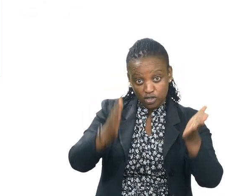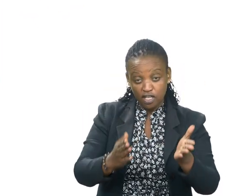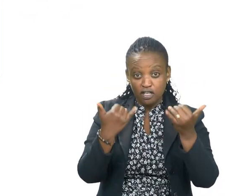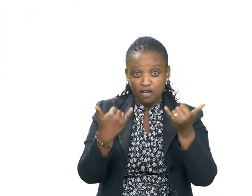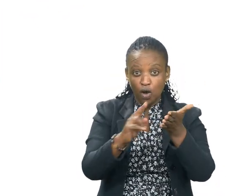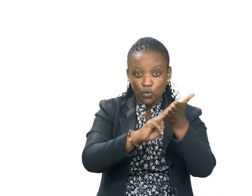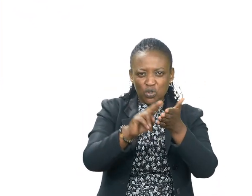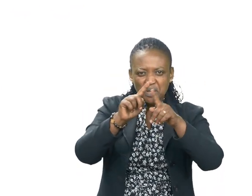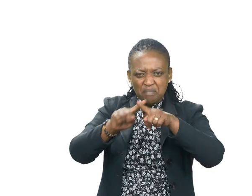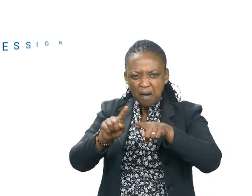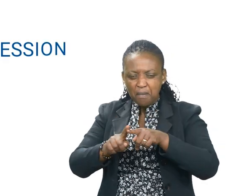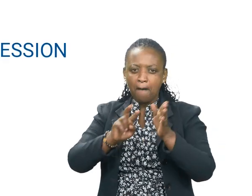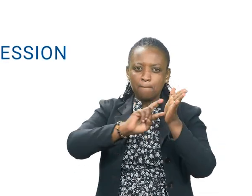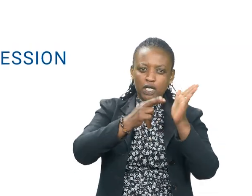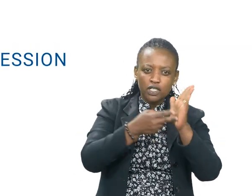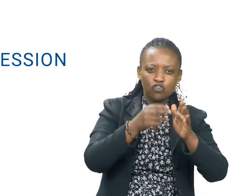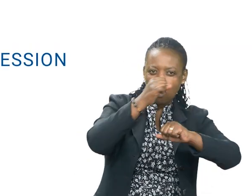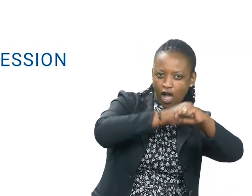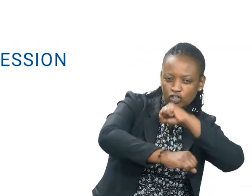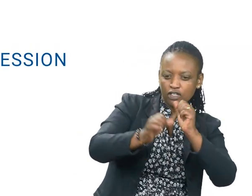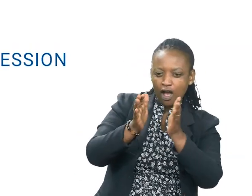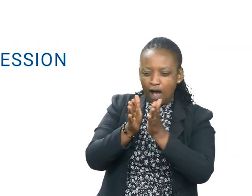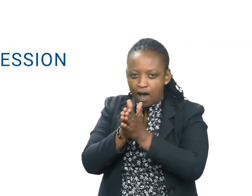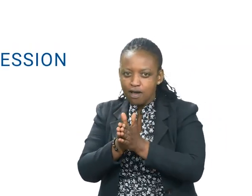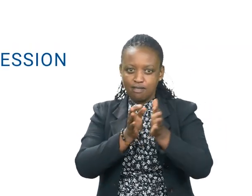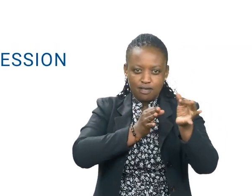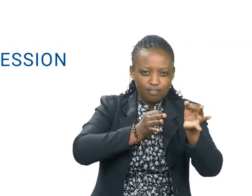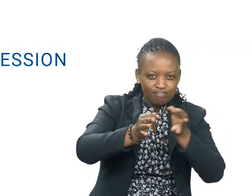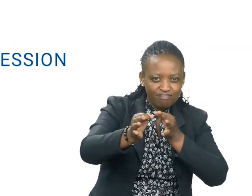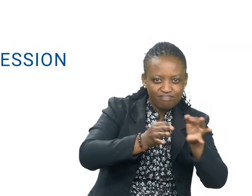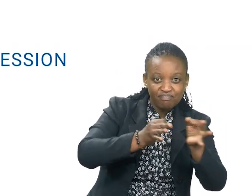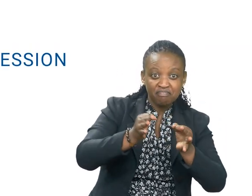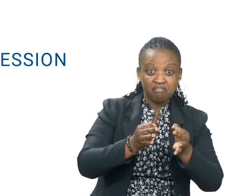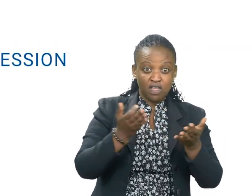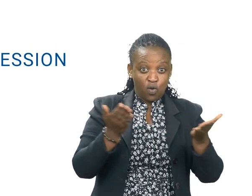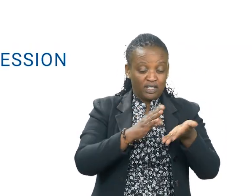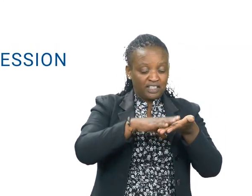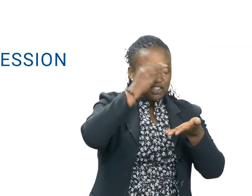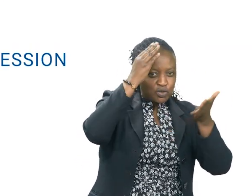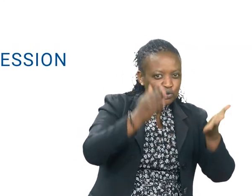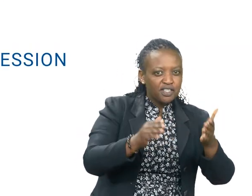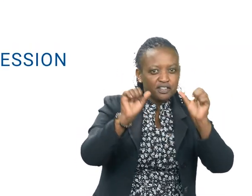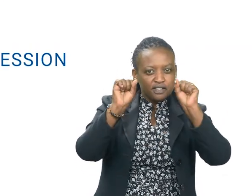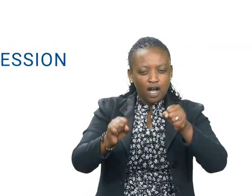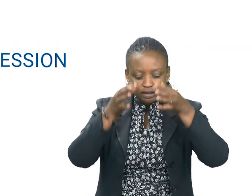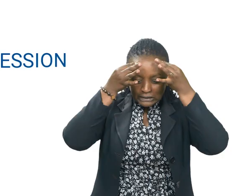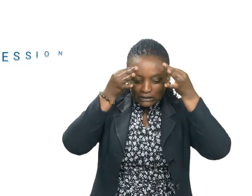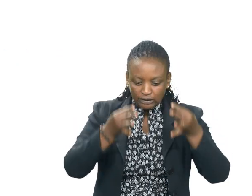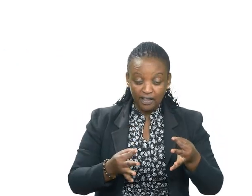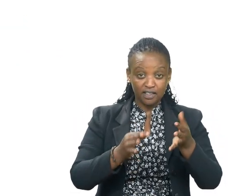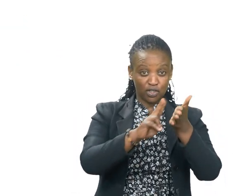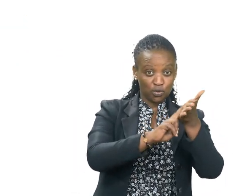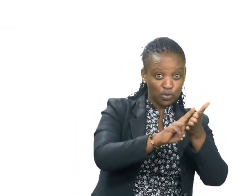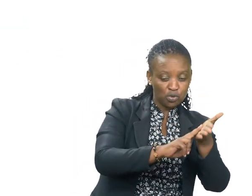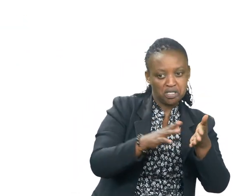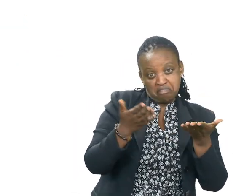Students are going to use multiple means of action and expression, whereby a student can decide